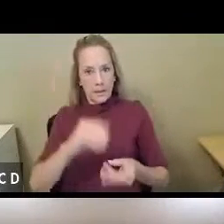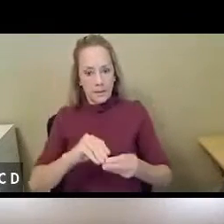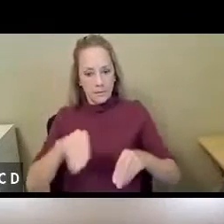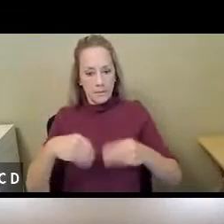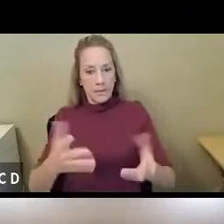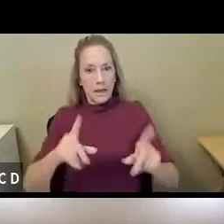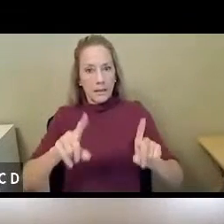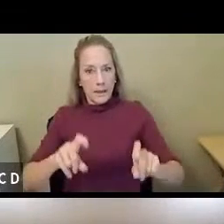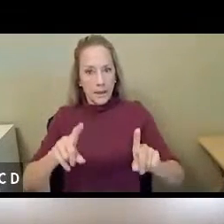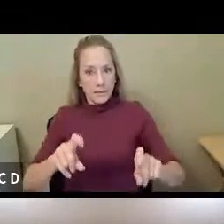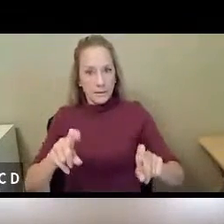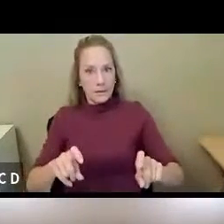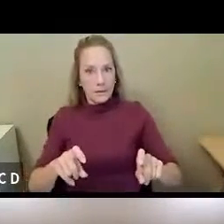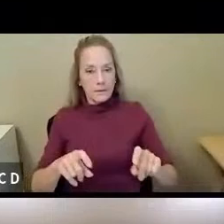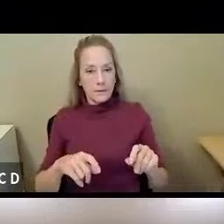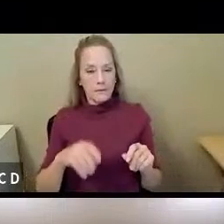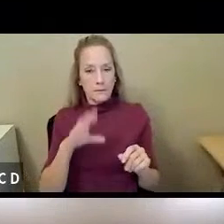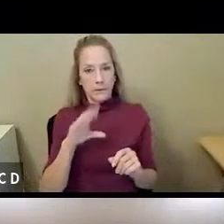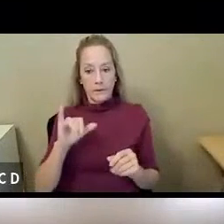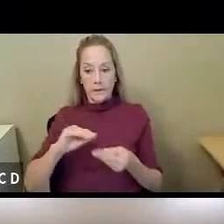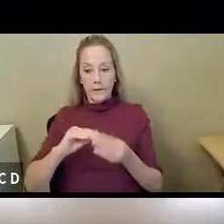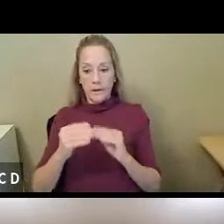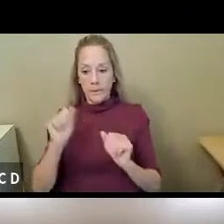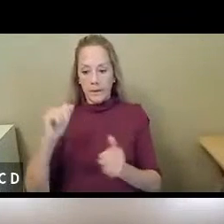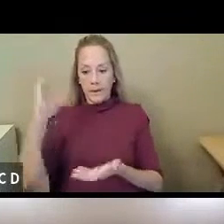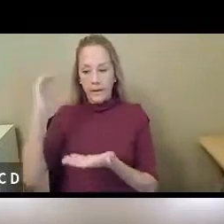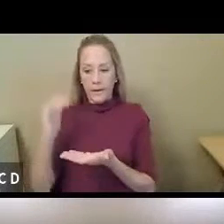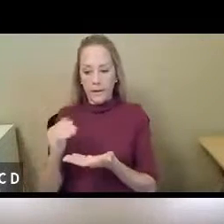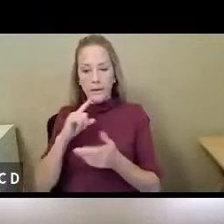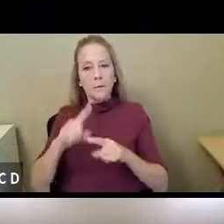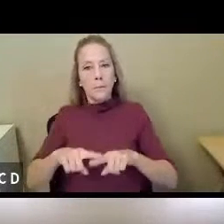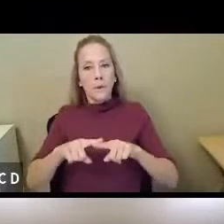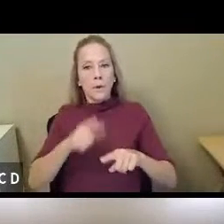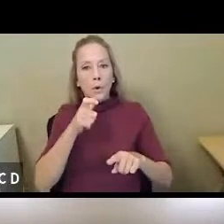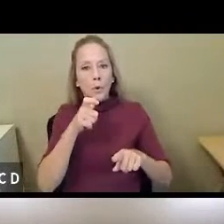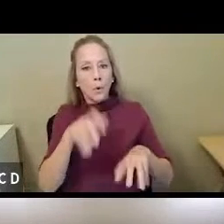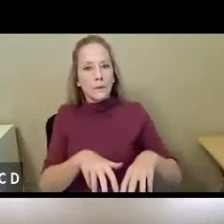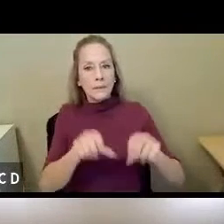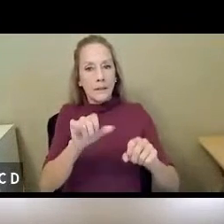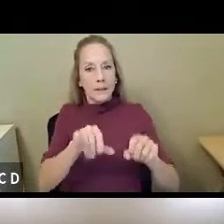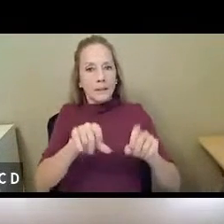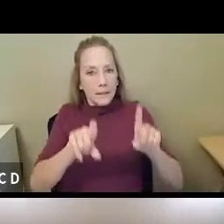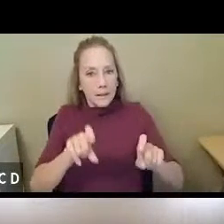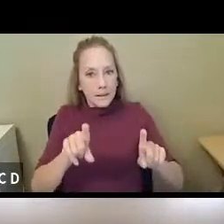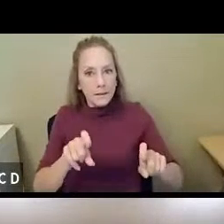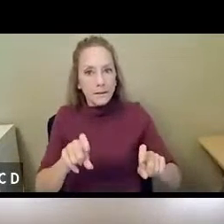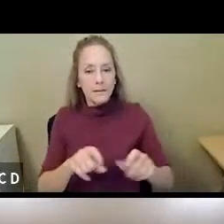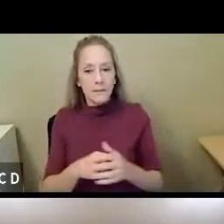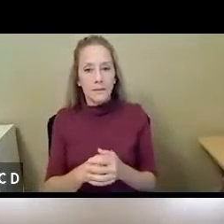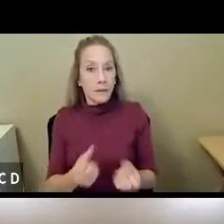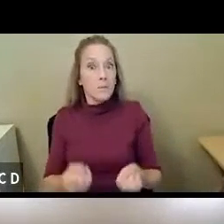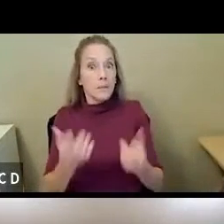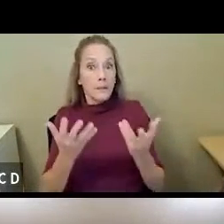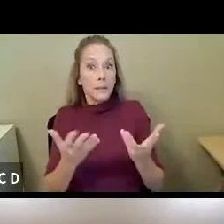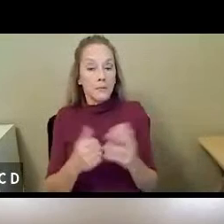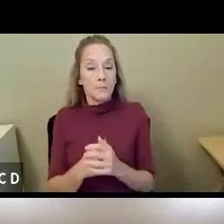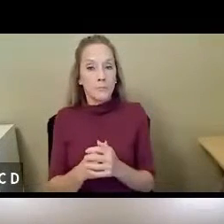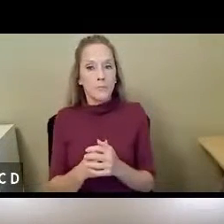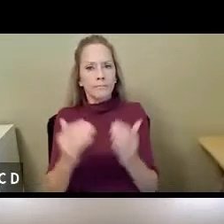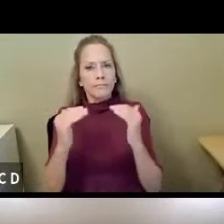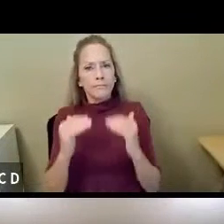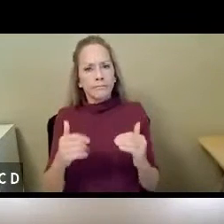you're testing. And then I guess the other question I had is